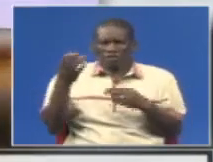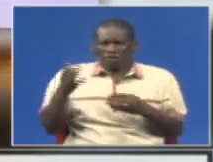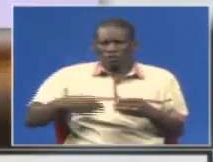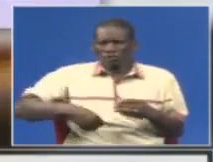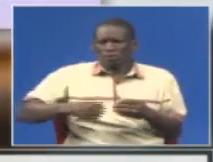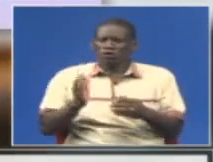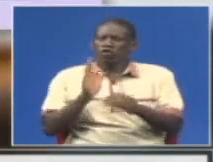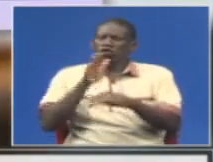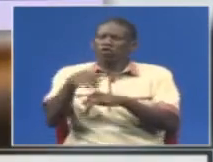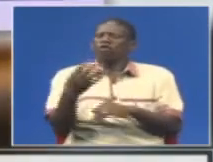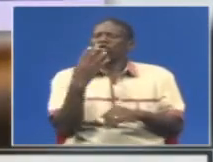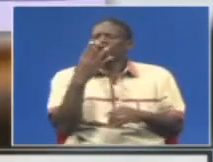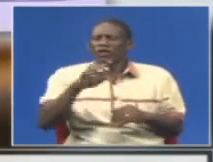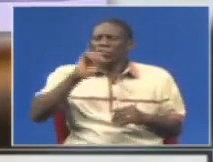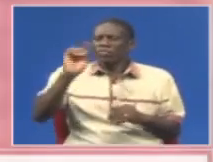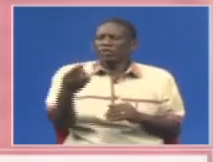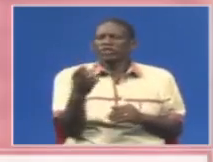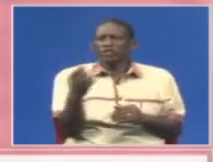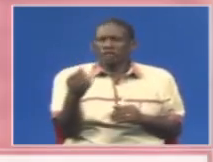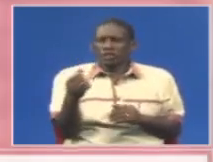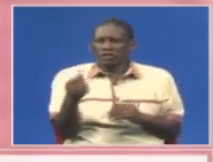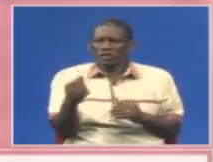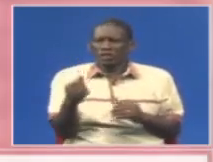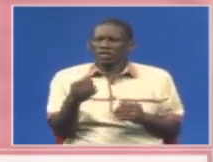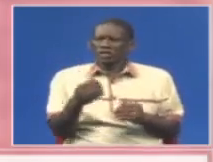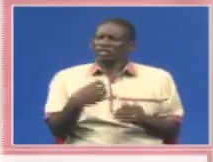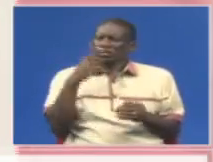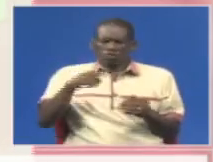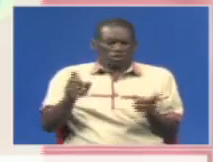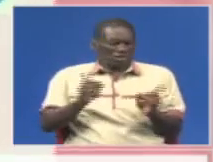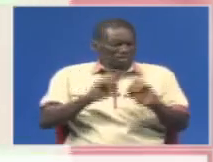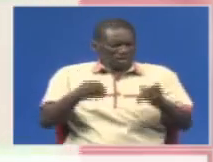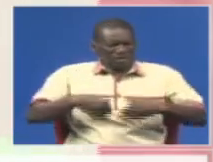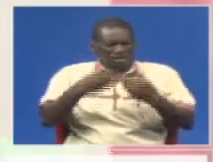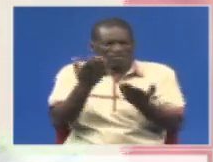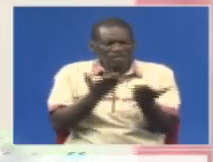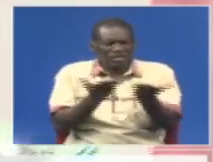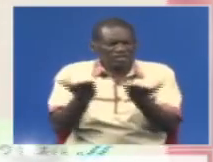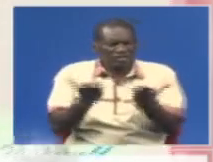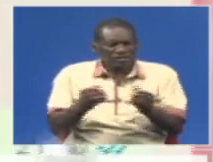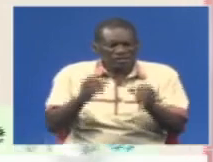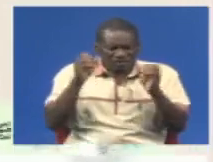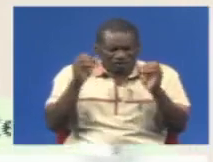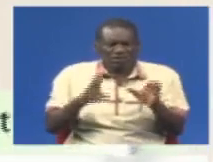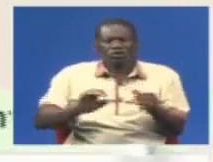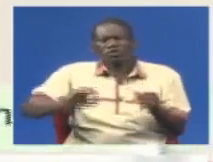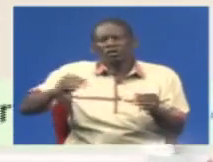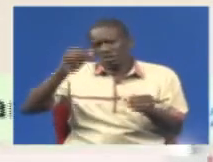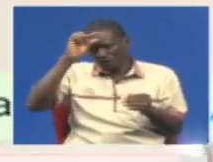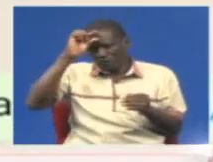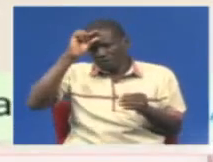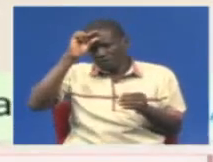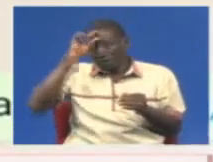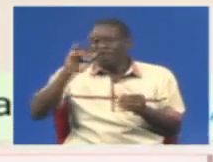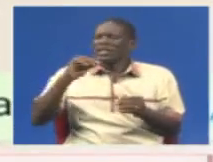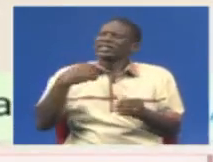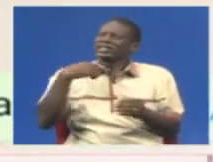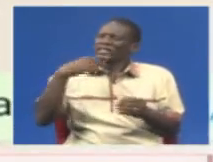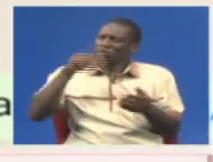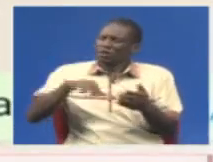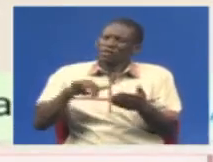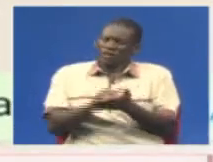over 400,000 Kenya shillings, has denied offering any services to the county government, calling the documents in